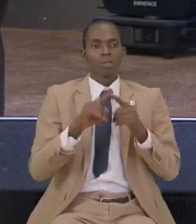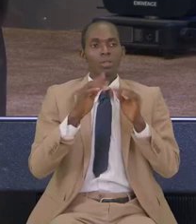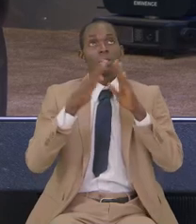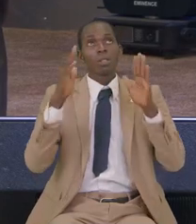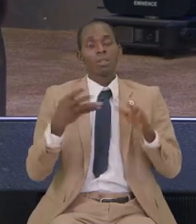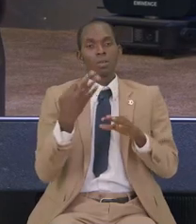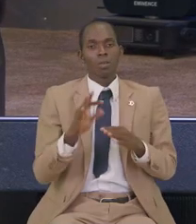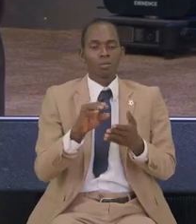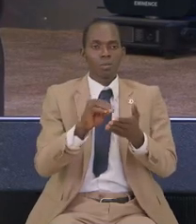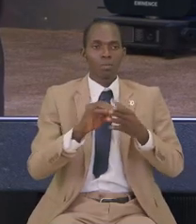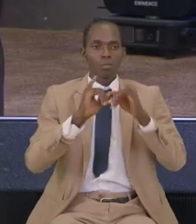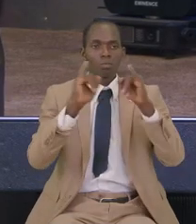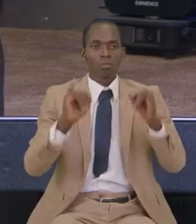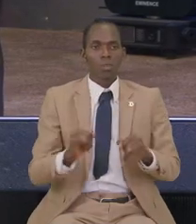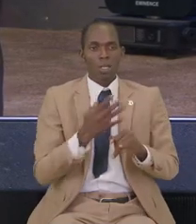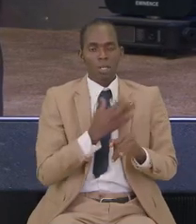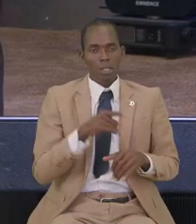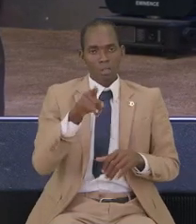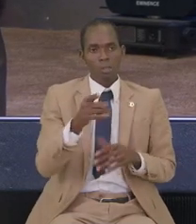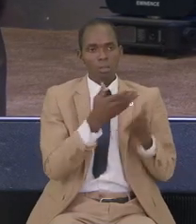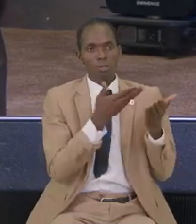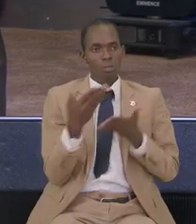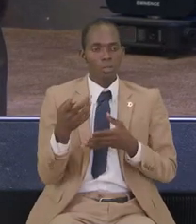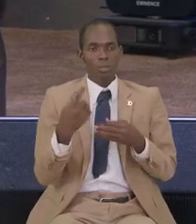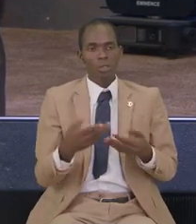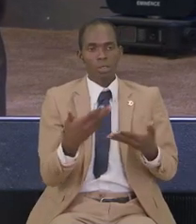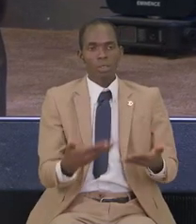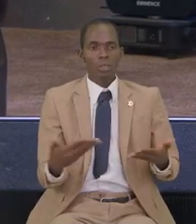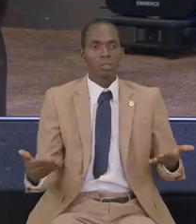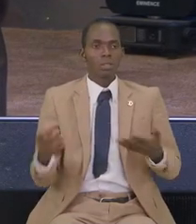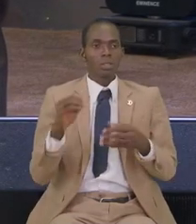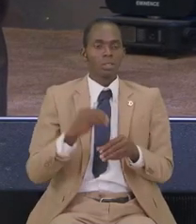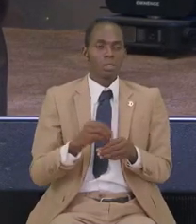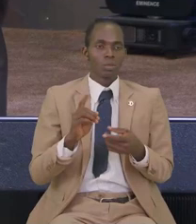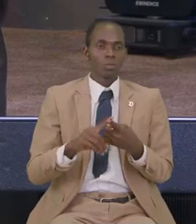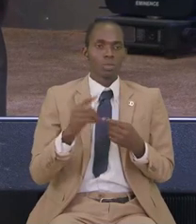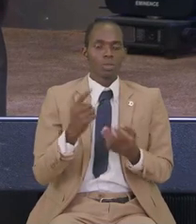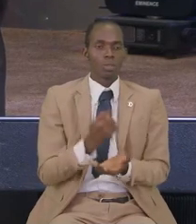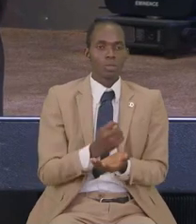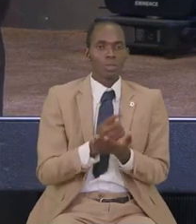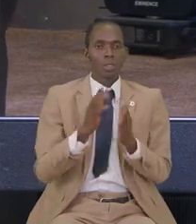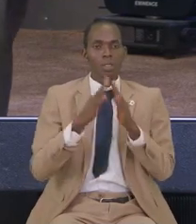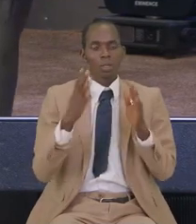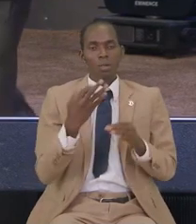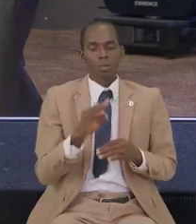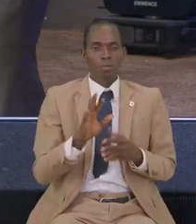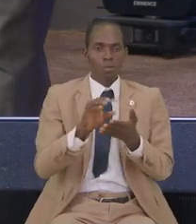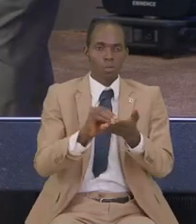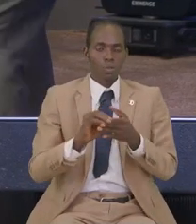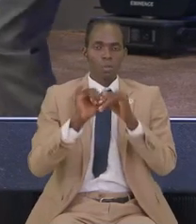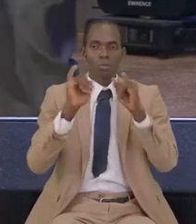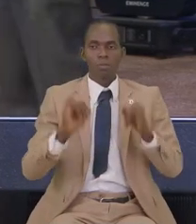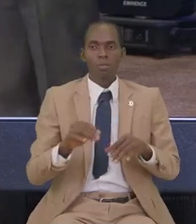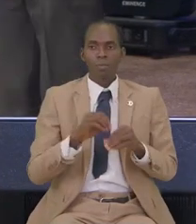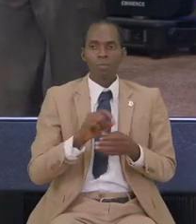his God. And he brought the vessels into the treasure house of his God. And then in verse 3